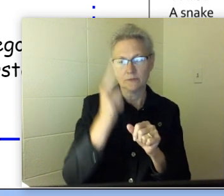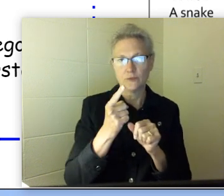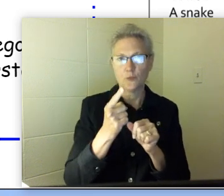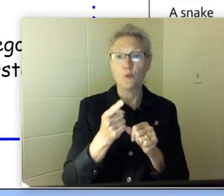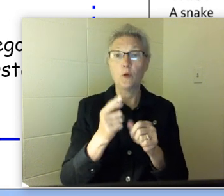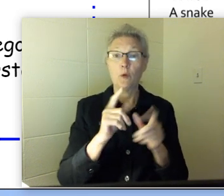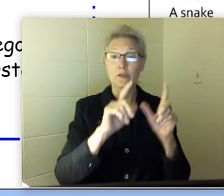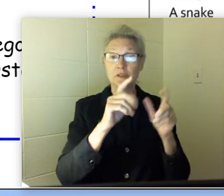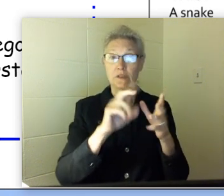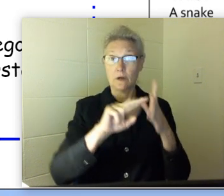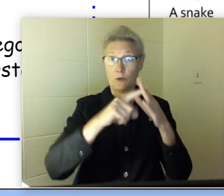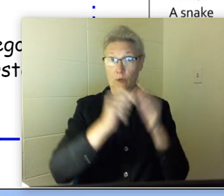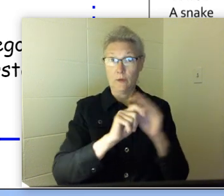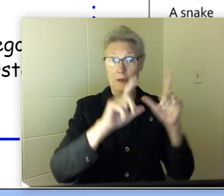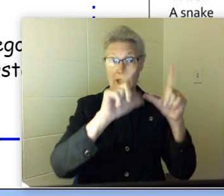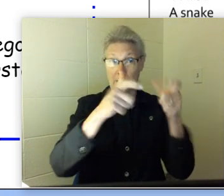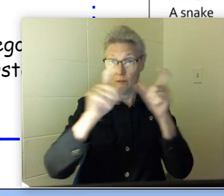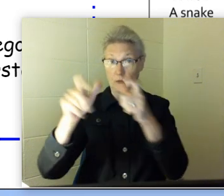writing.